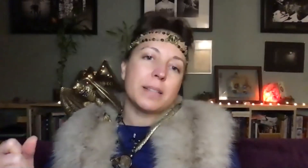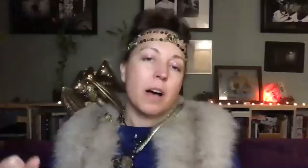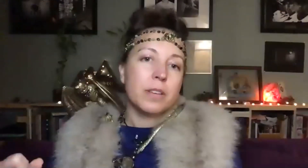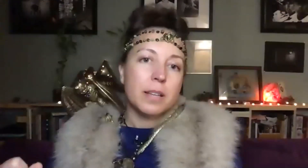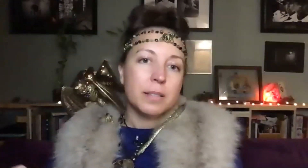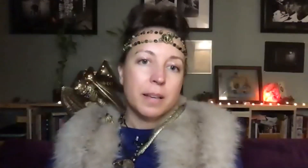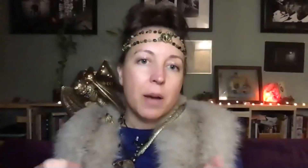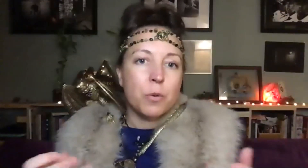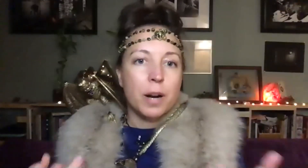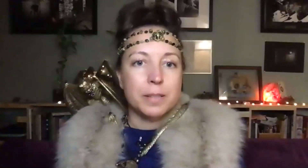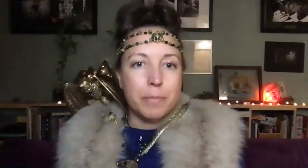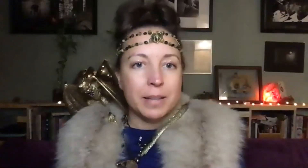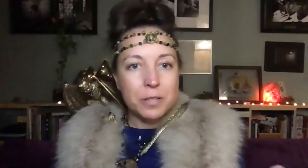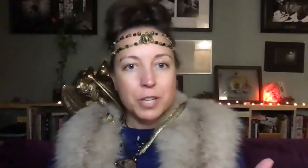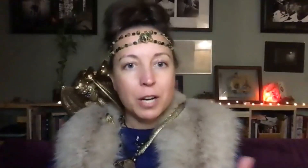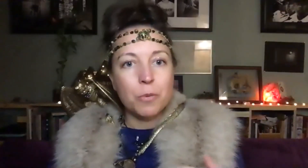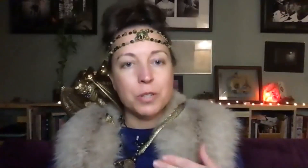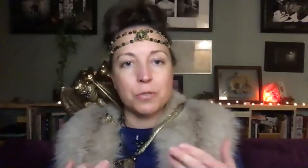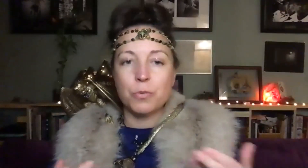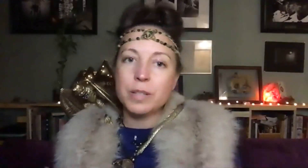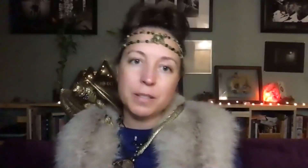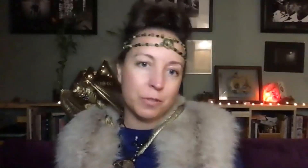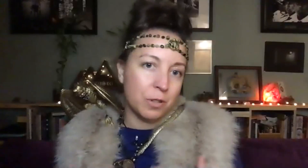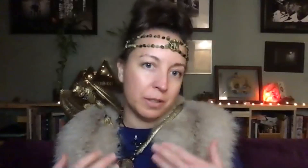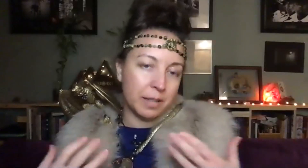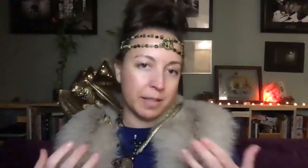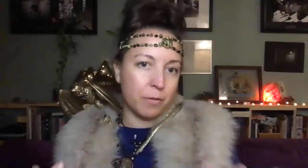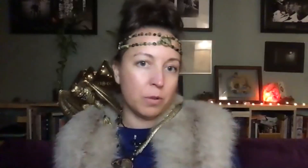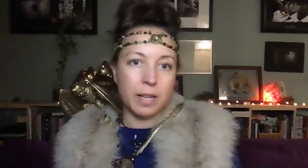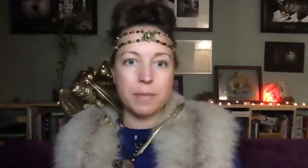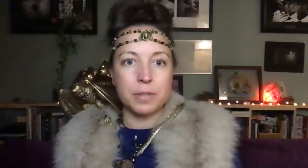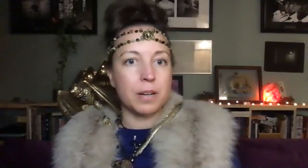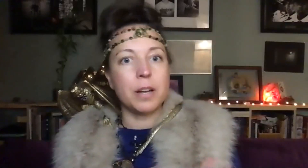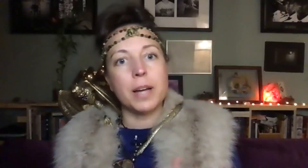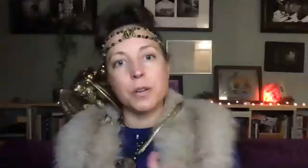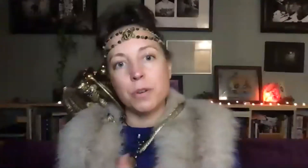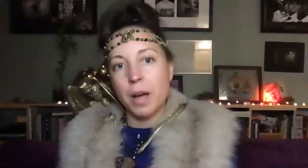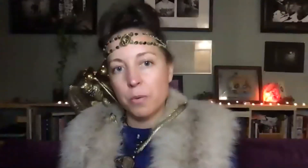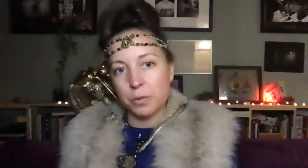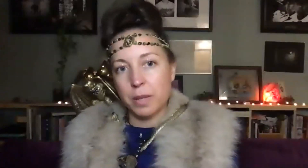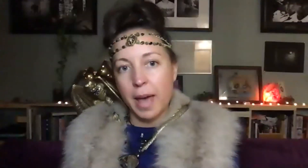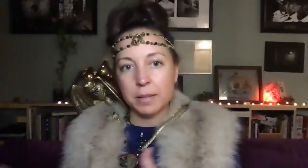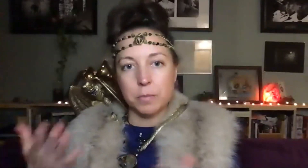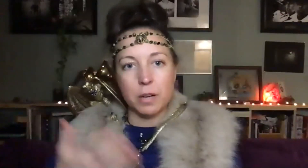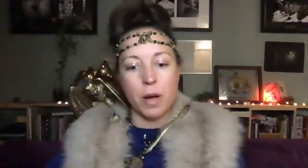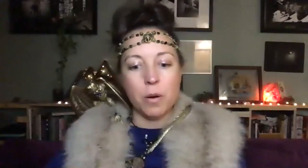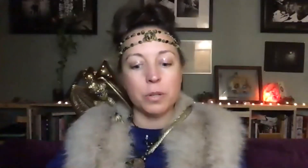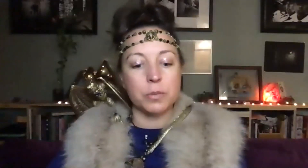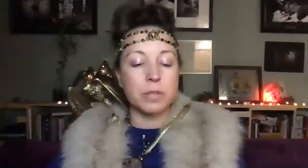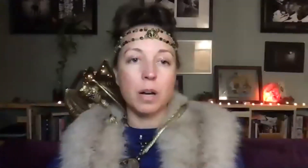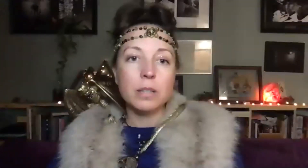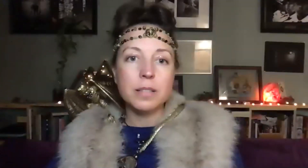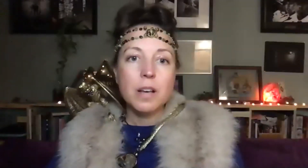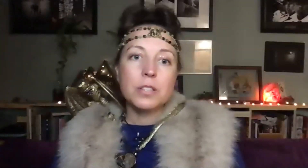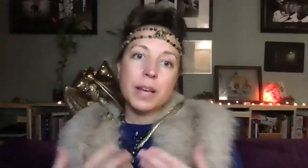Mega esophagus, like that requires a Bailey's chair, which is really difficult. And it's like a full-time scenario. I don't know how it works with cats, but I know how it works